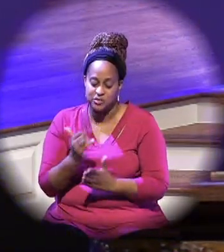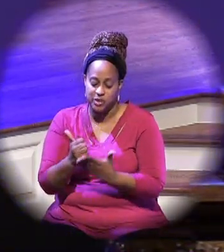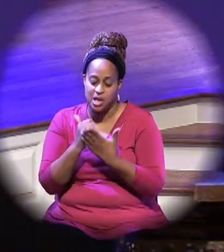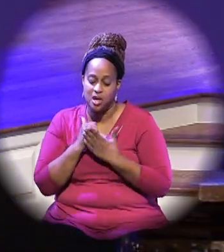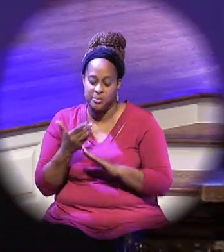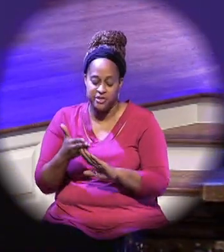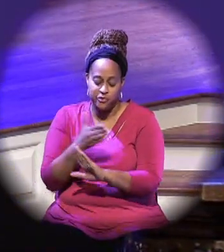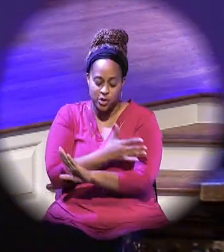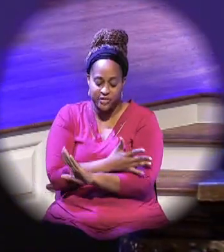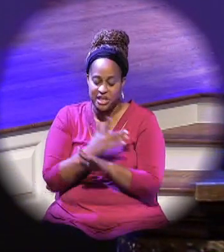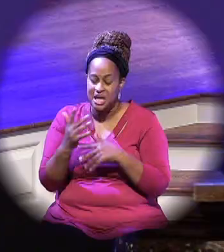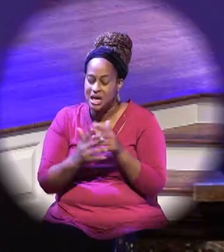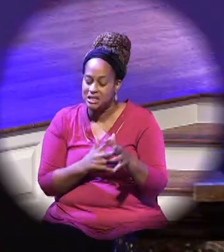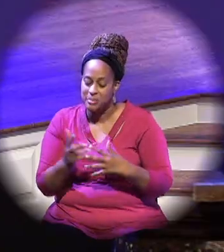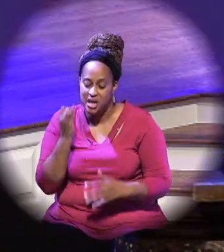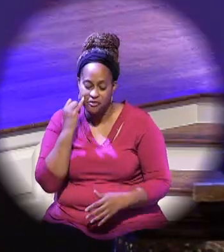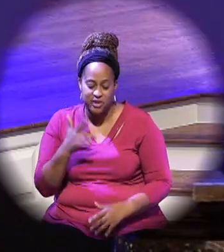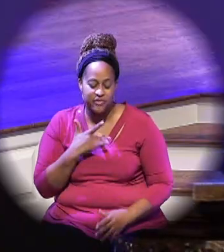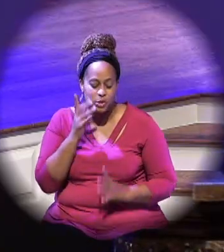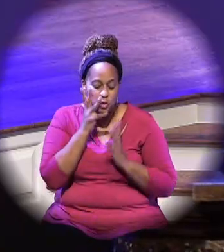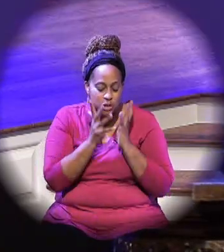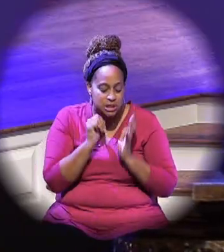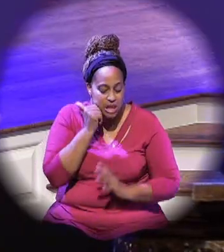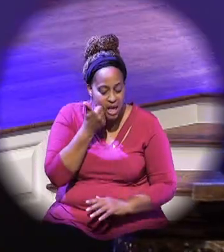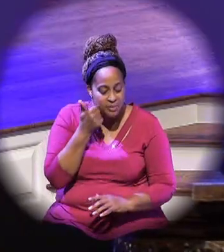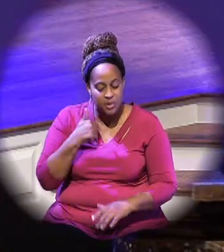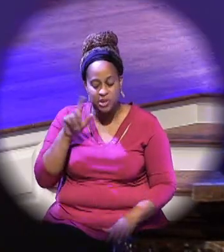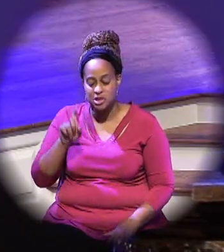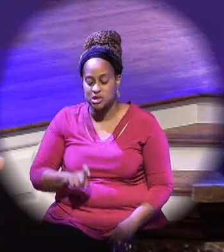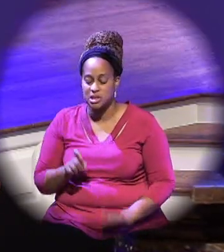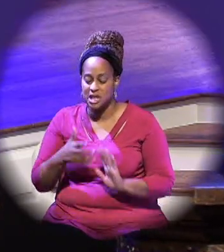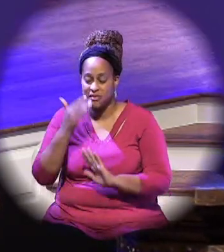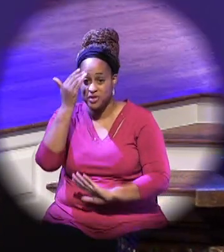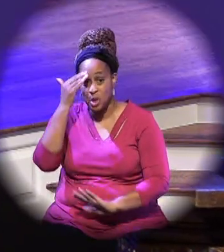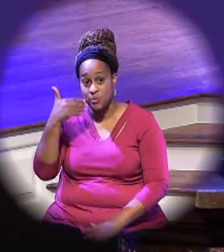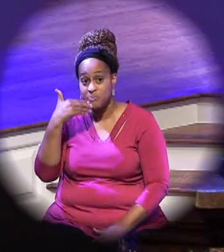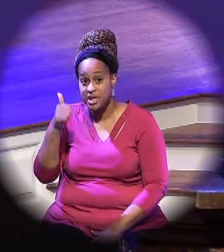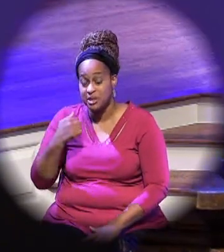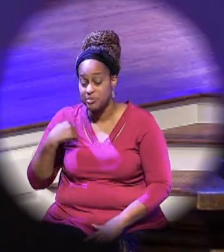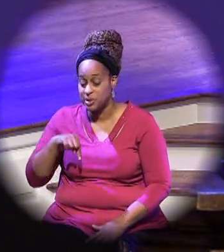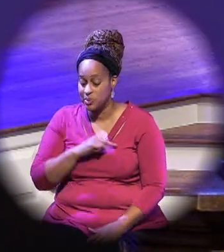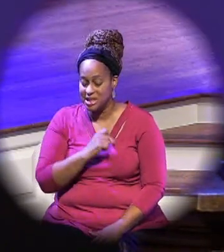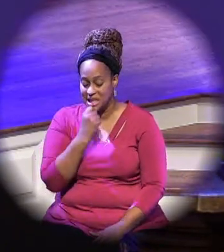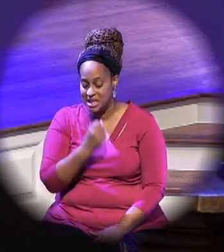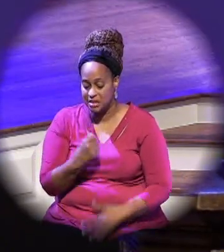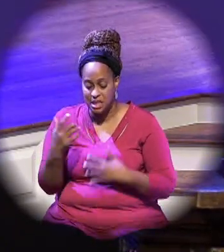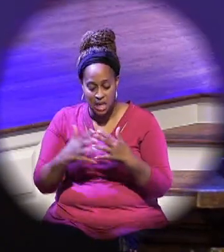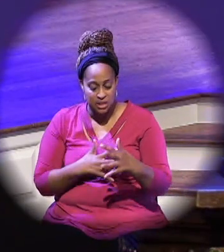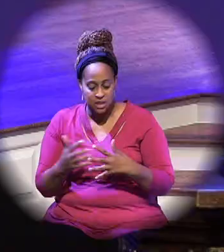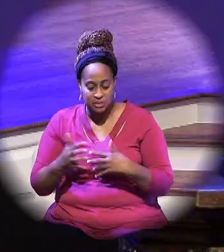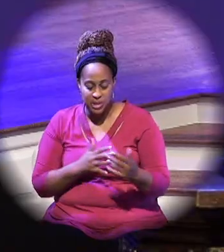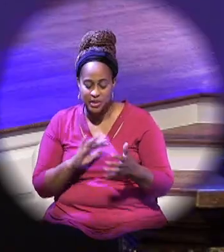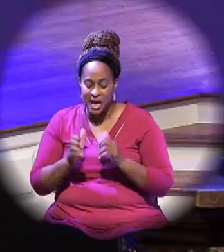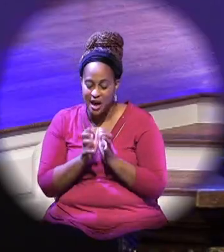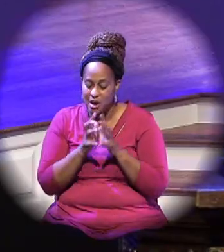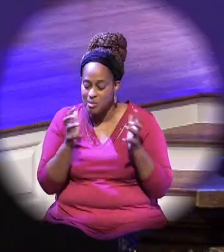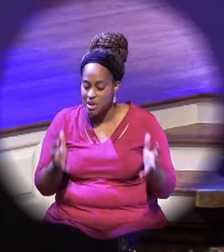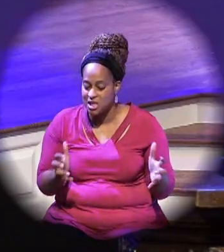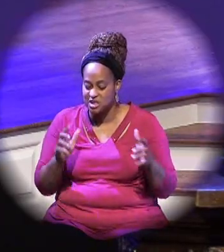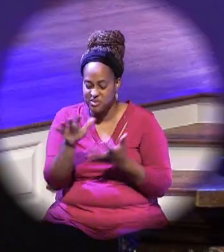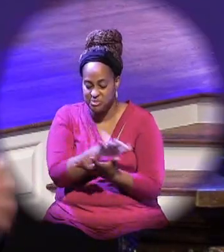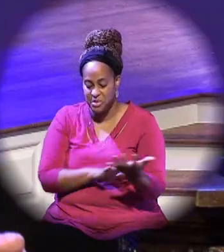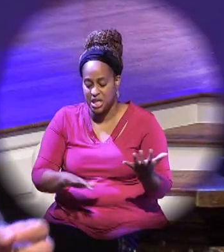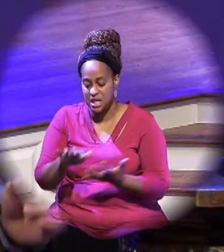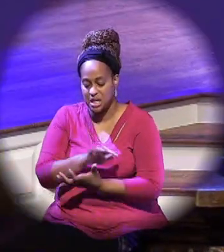point. It doesn't matter if we feel shame over the fact that we should have known better, but we did not. It doesn't matter how much of a mess that